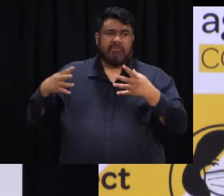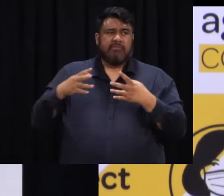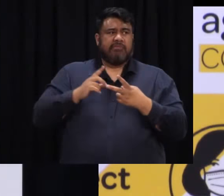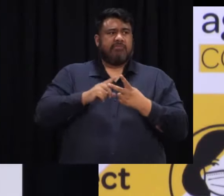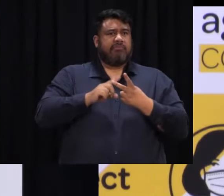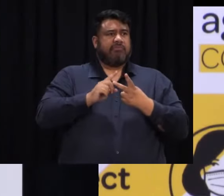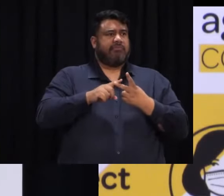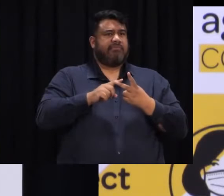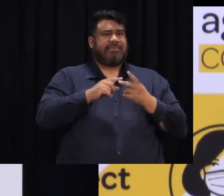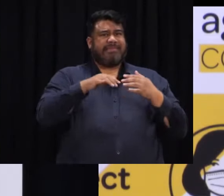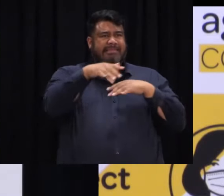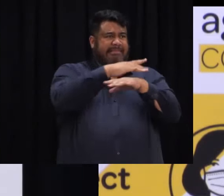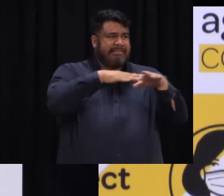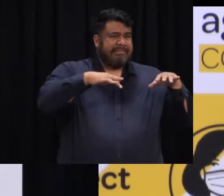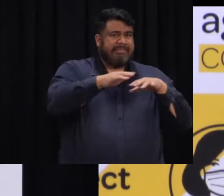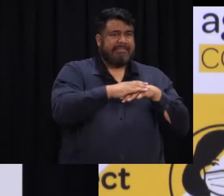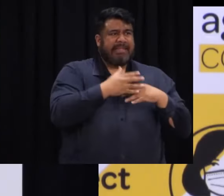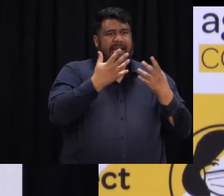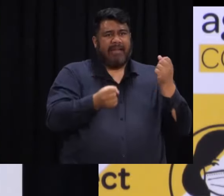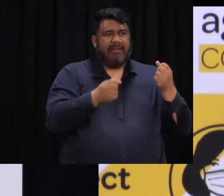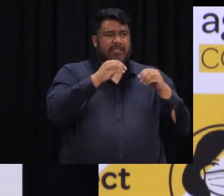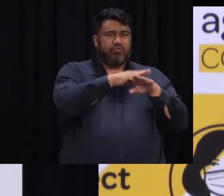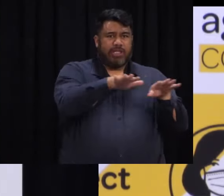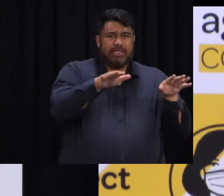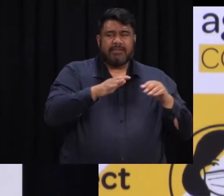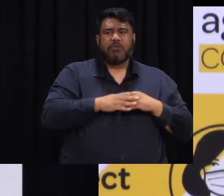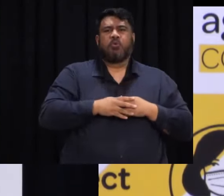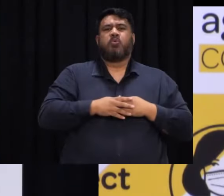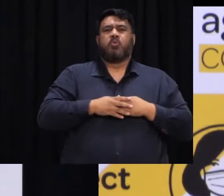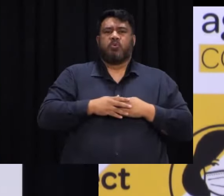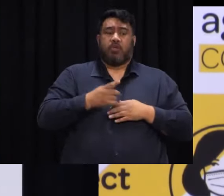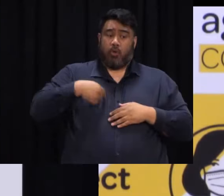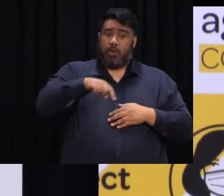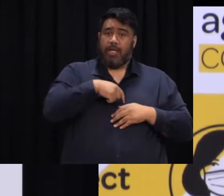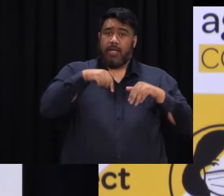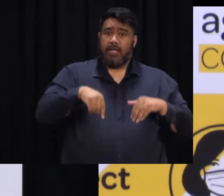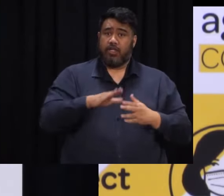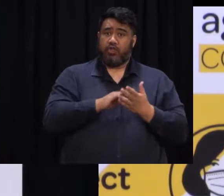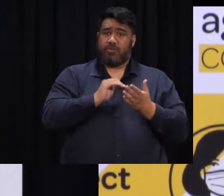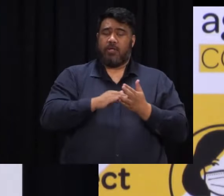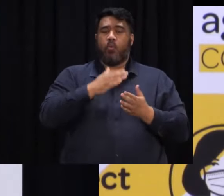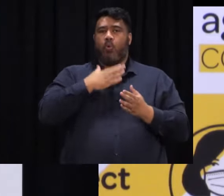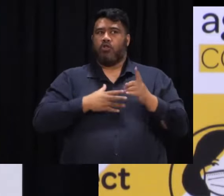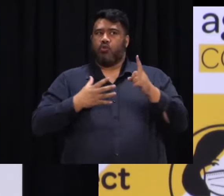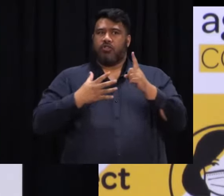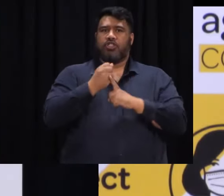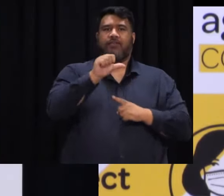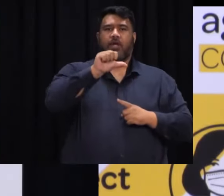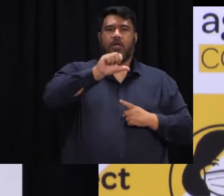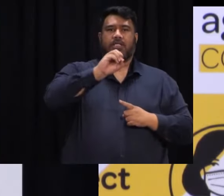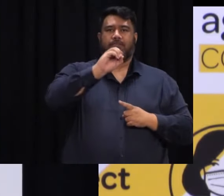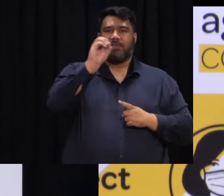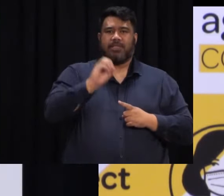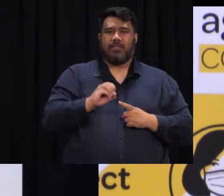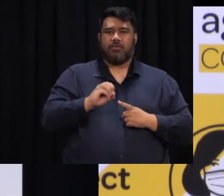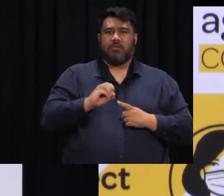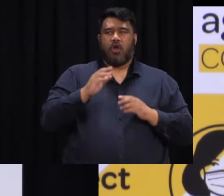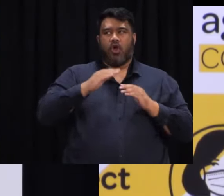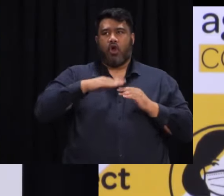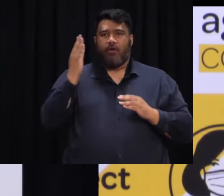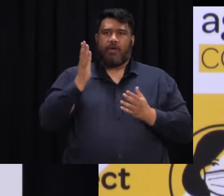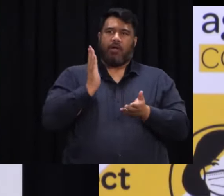You will have heard Dr. Bloomfield say he's aiming for 90 plus of eligible New Zealanders. So that's the range in which we want to